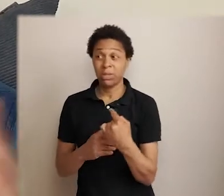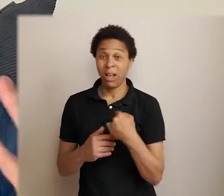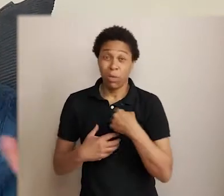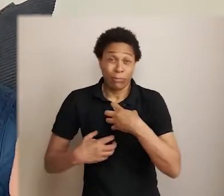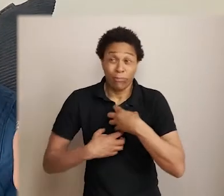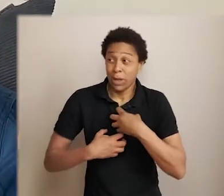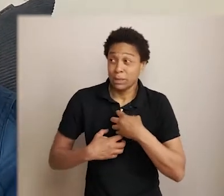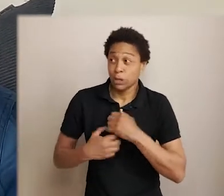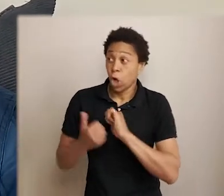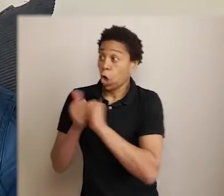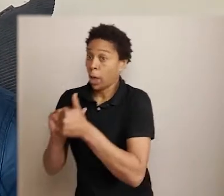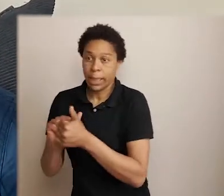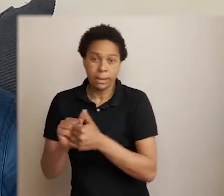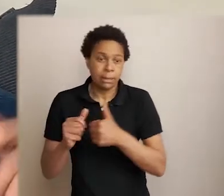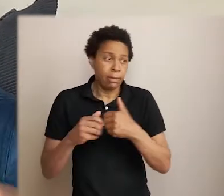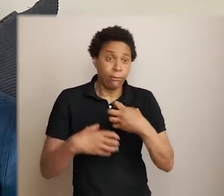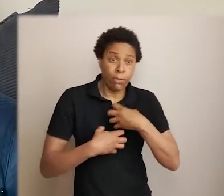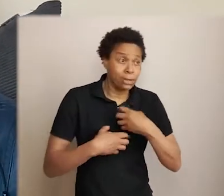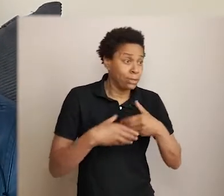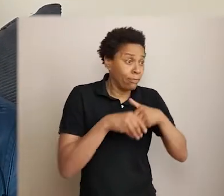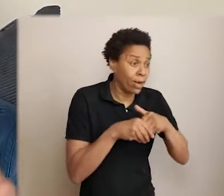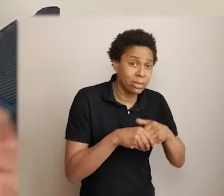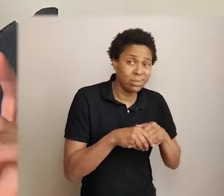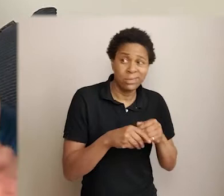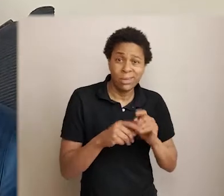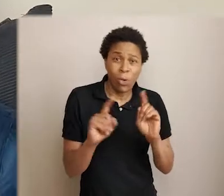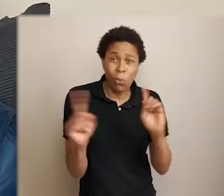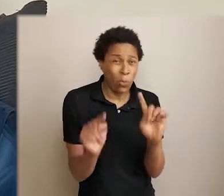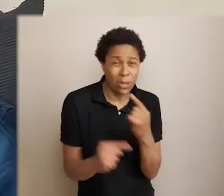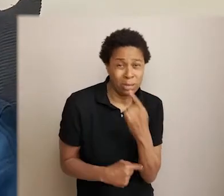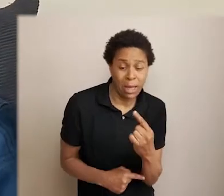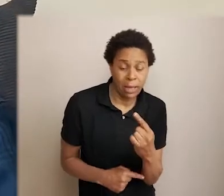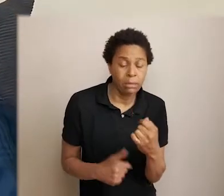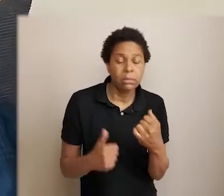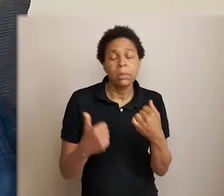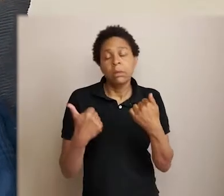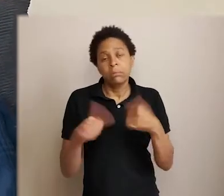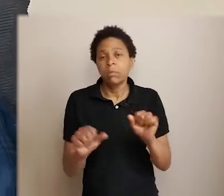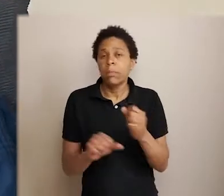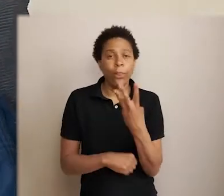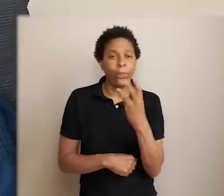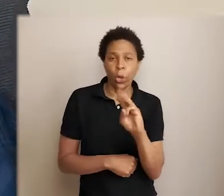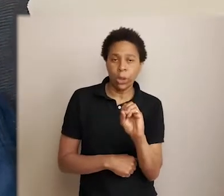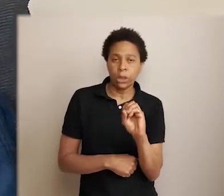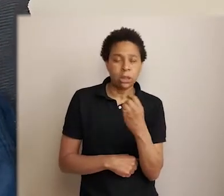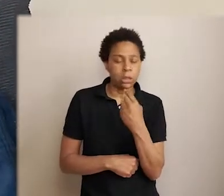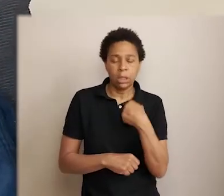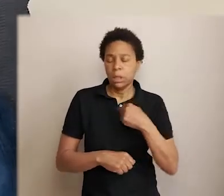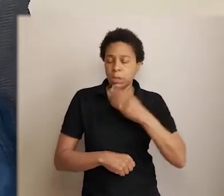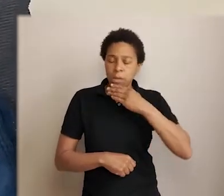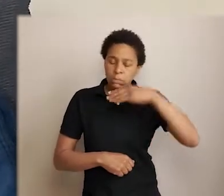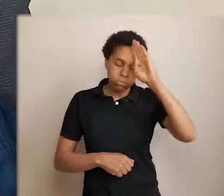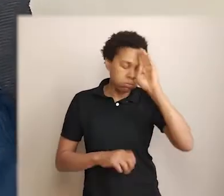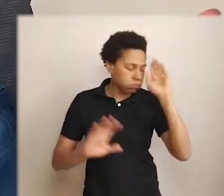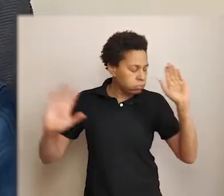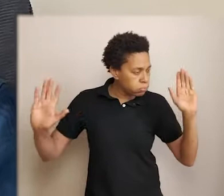colleagues' reactions to come out. At 30, I finally tired of living a lie and rang a gay